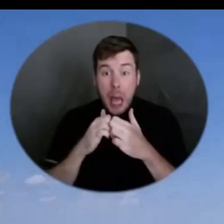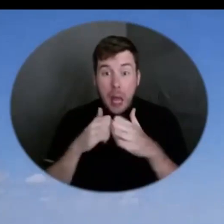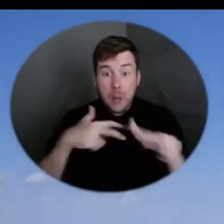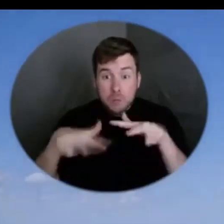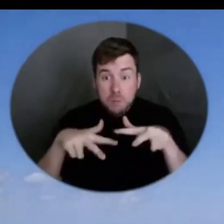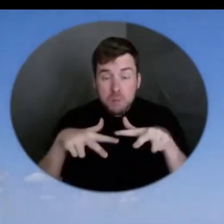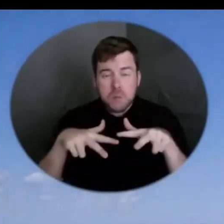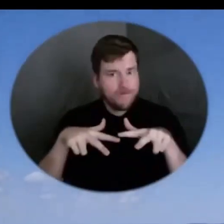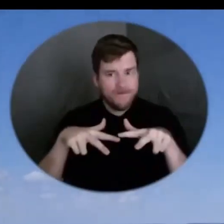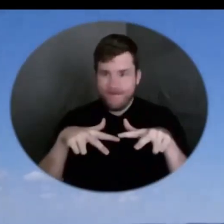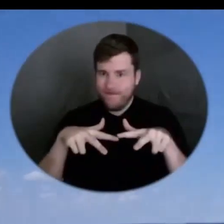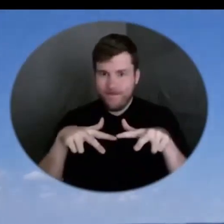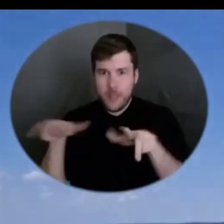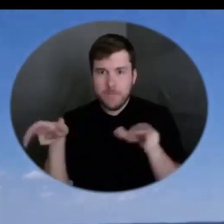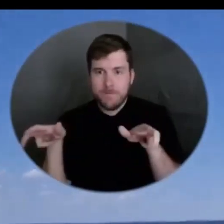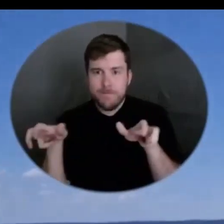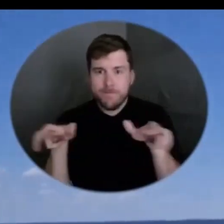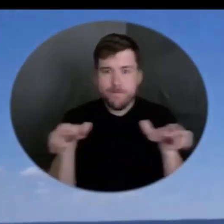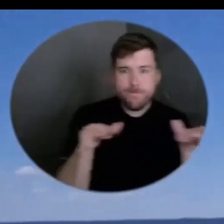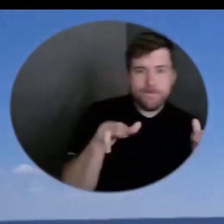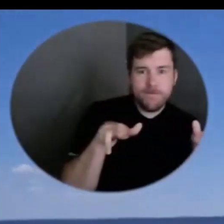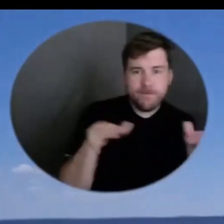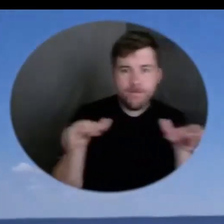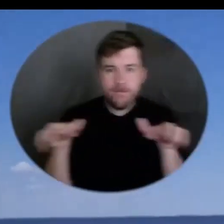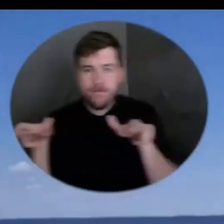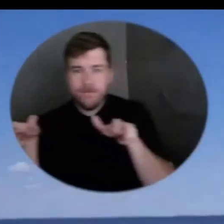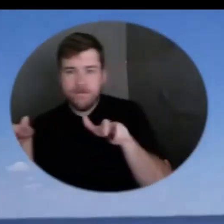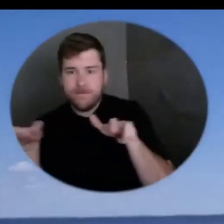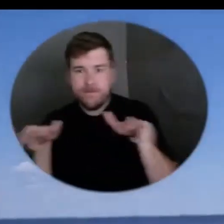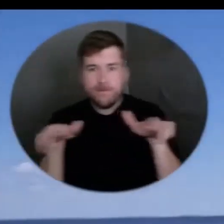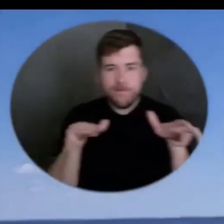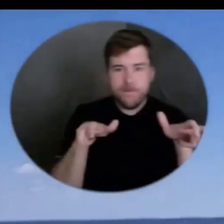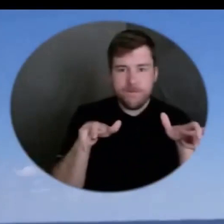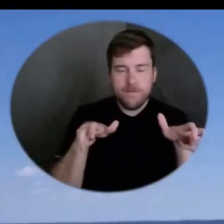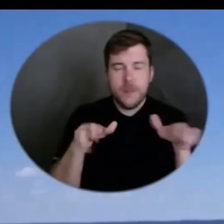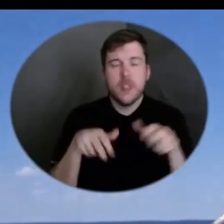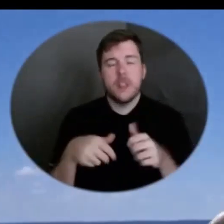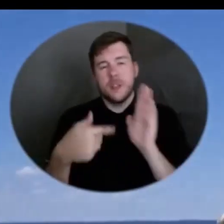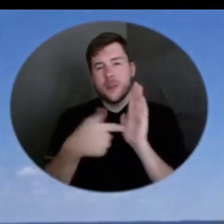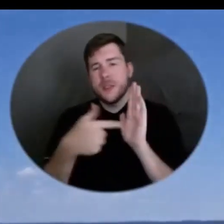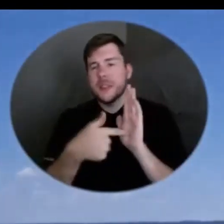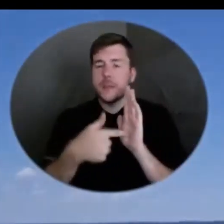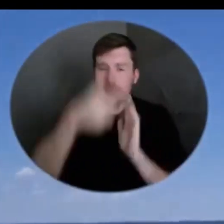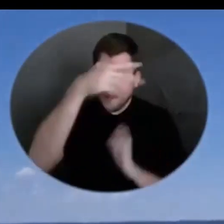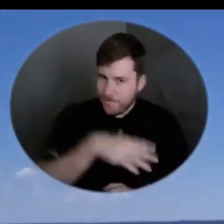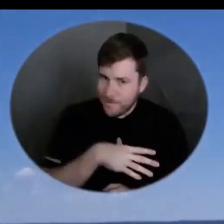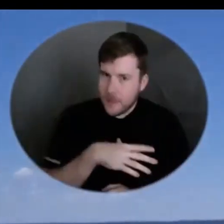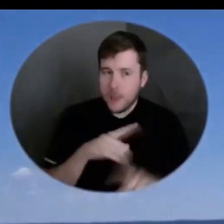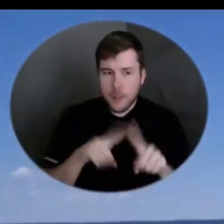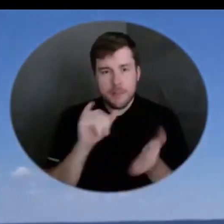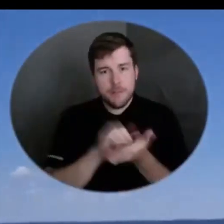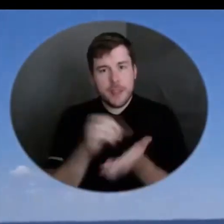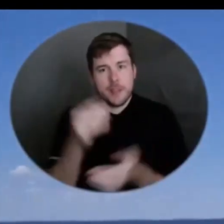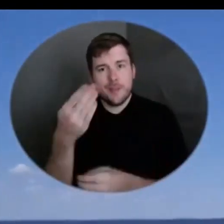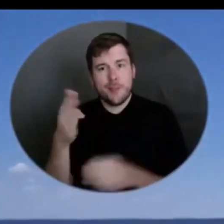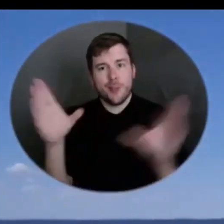go forward like you would think forward. They kind of scurry like crabs do. And that sort of thing. So this is the male, showed you that. But that's the